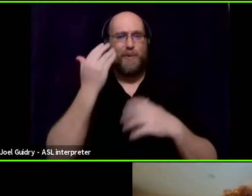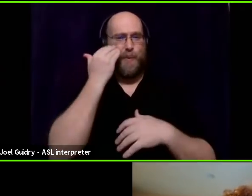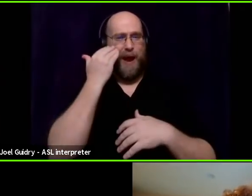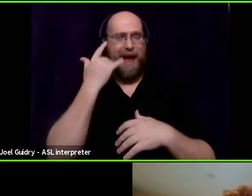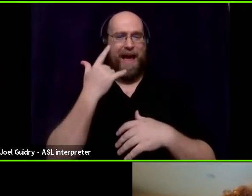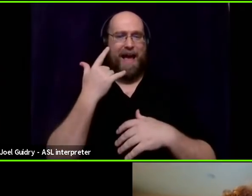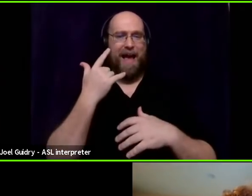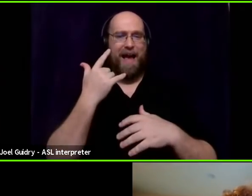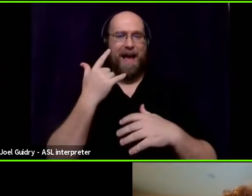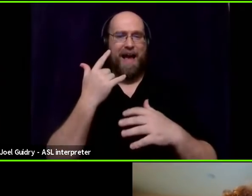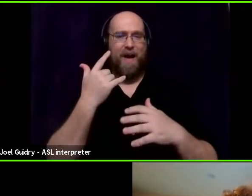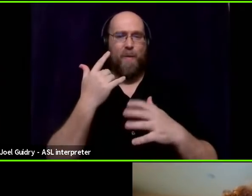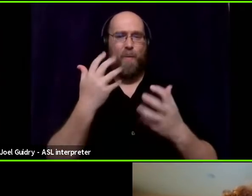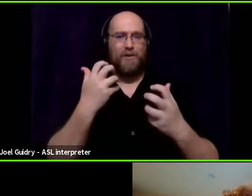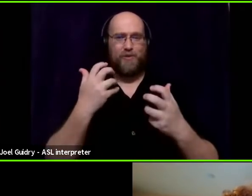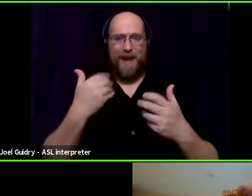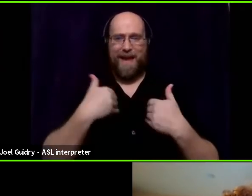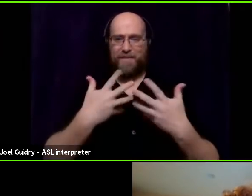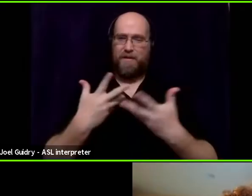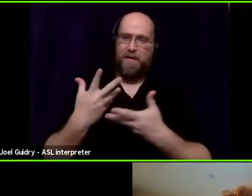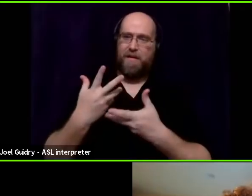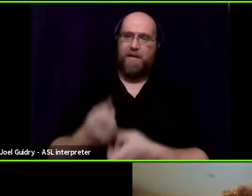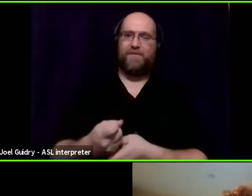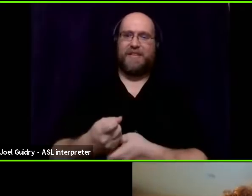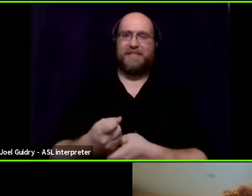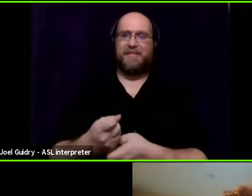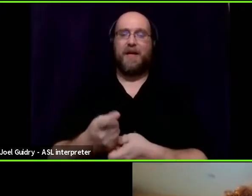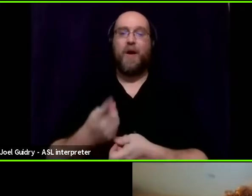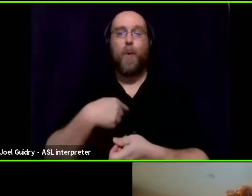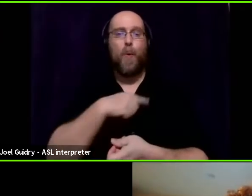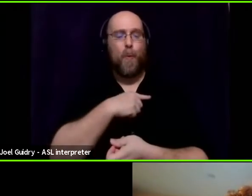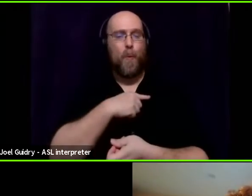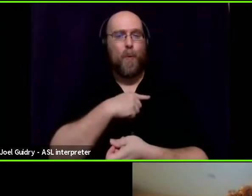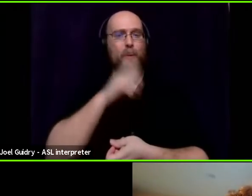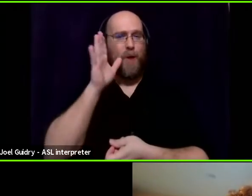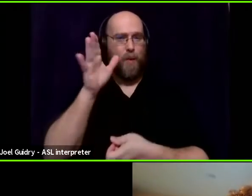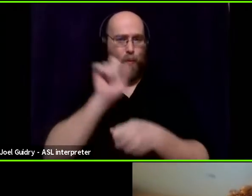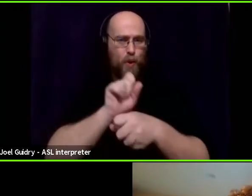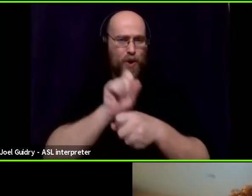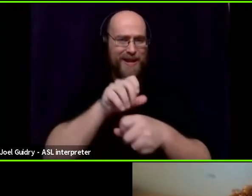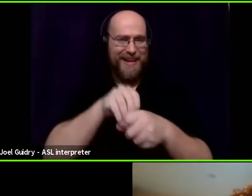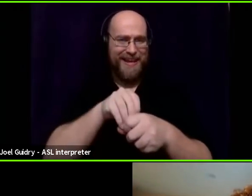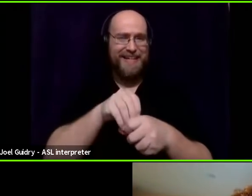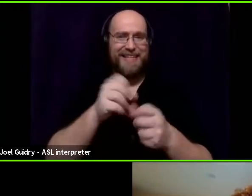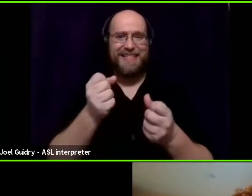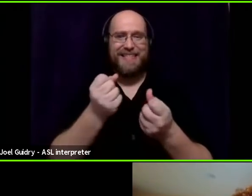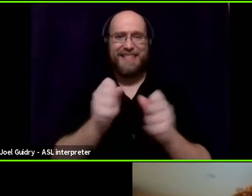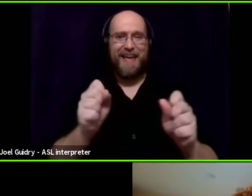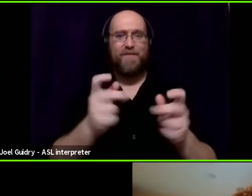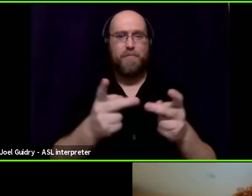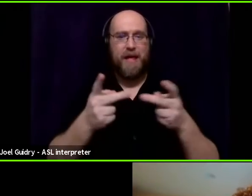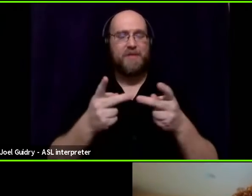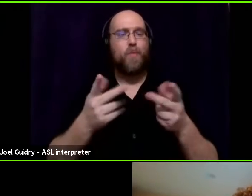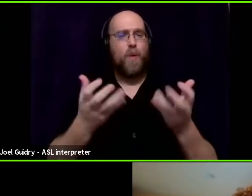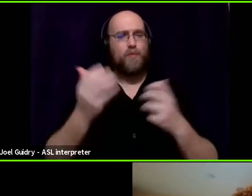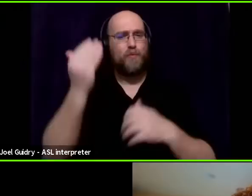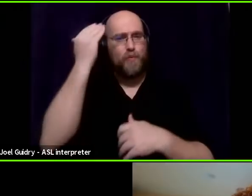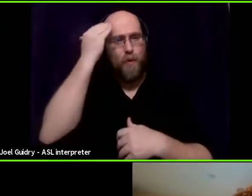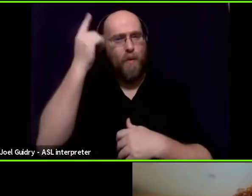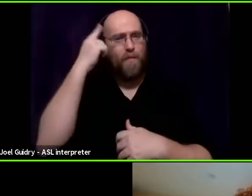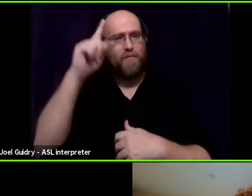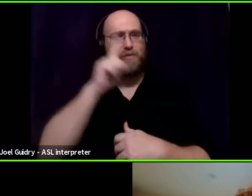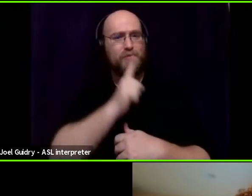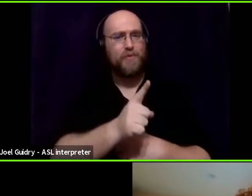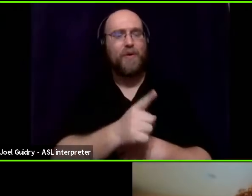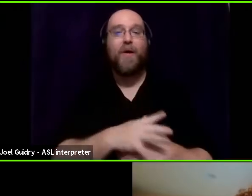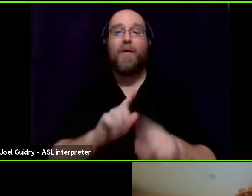confidence in the fact that we're going to work in a safe place. The hardest part of this pandemic has